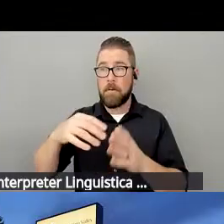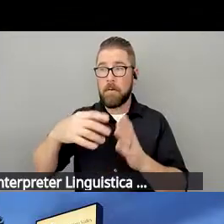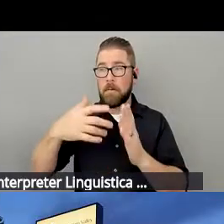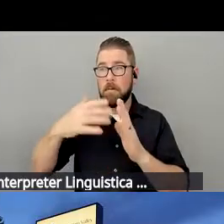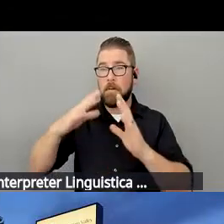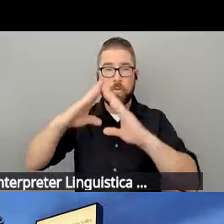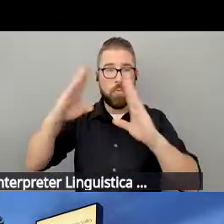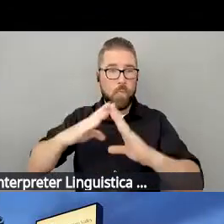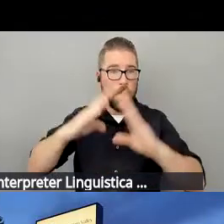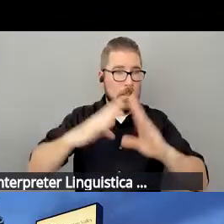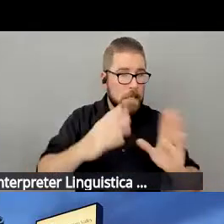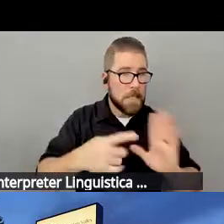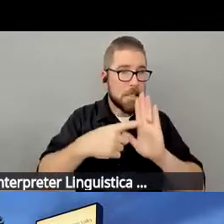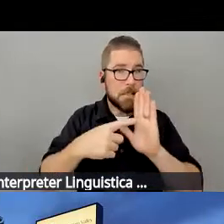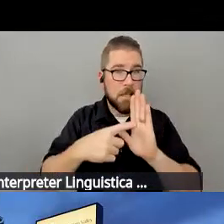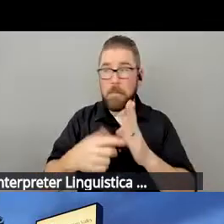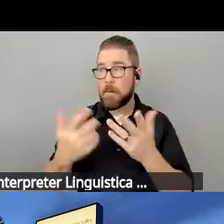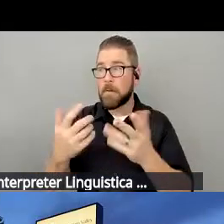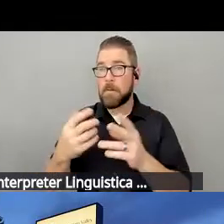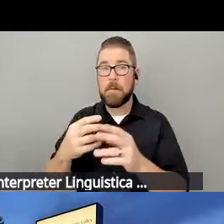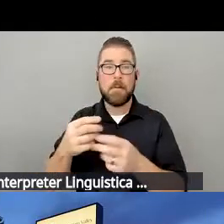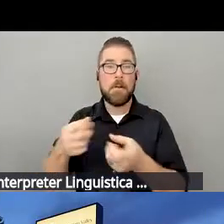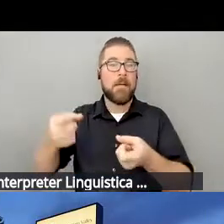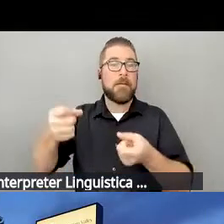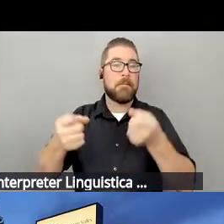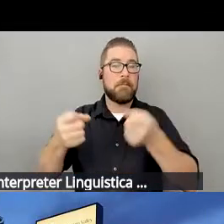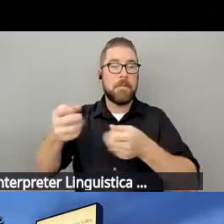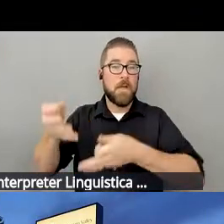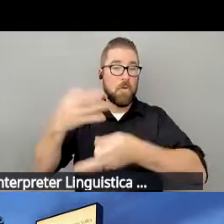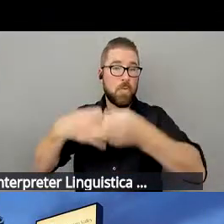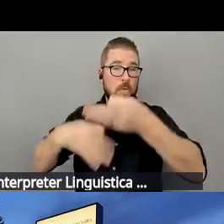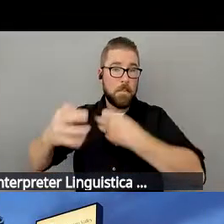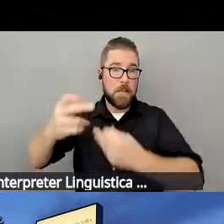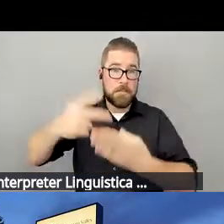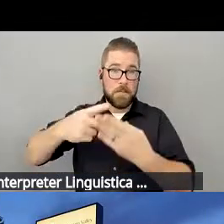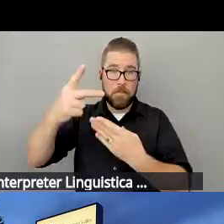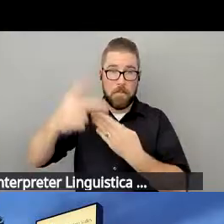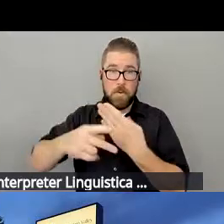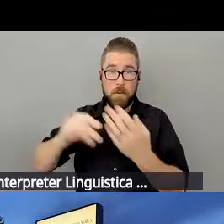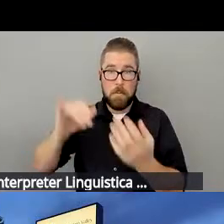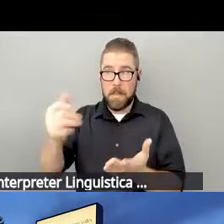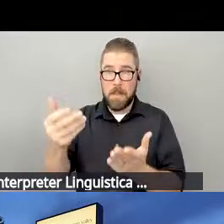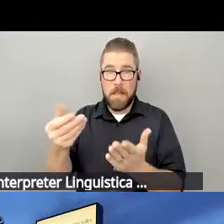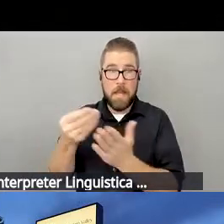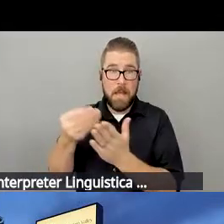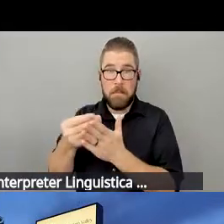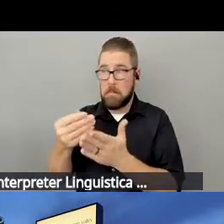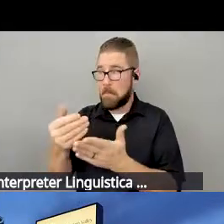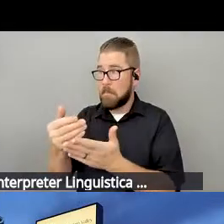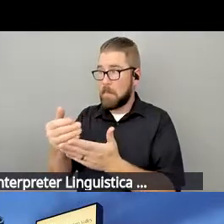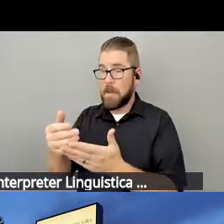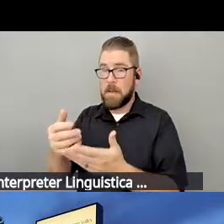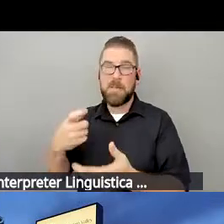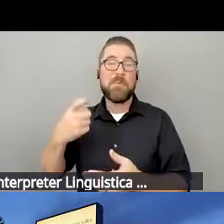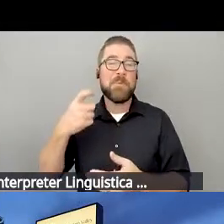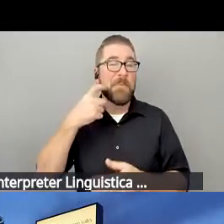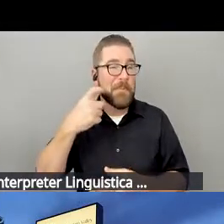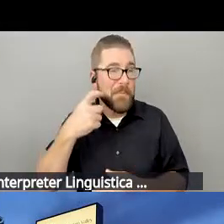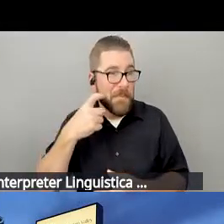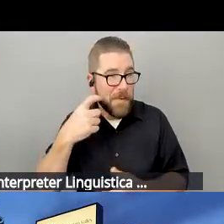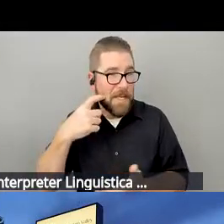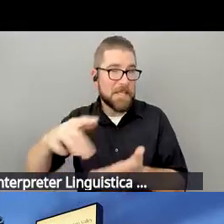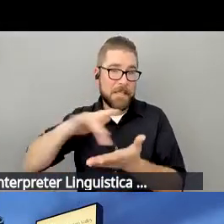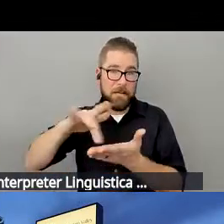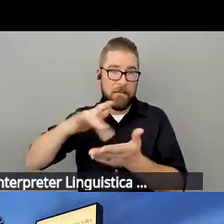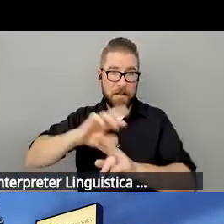the vehicle replacement program. That just happened just a couple months ago, and that funding just became available to us. So I just want to make aware to you all that